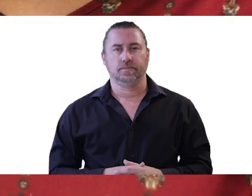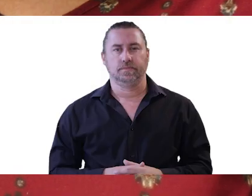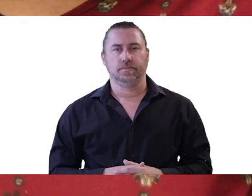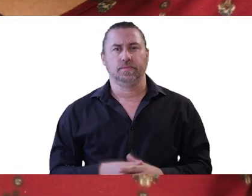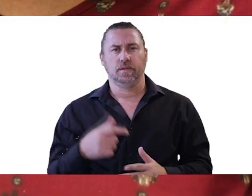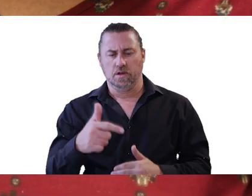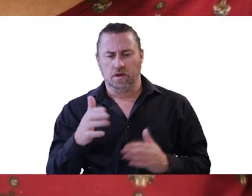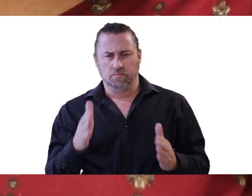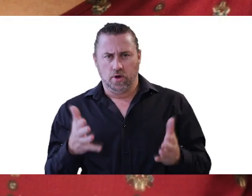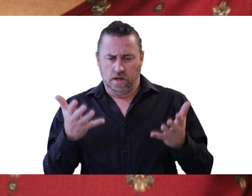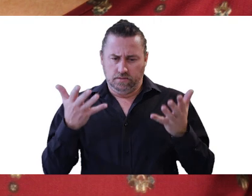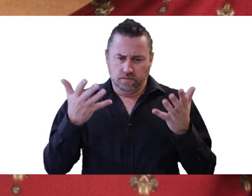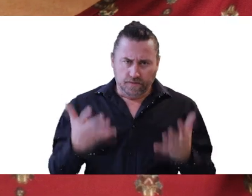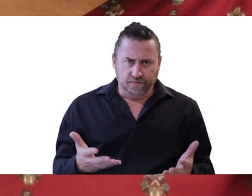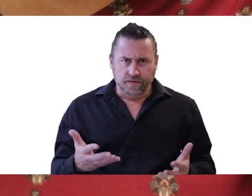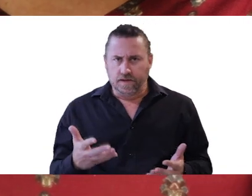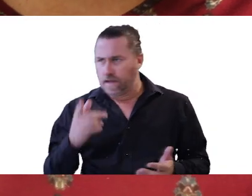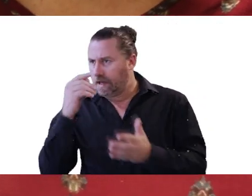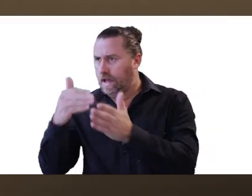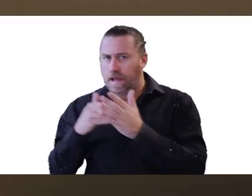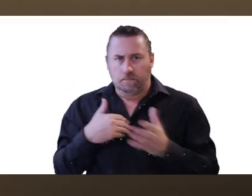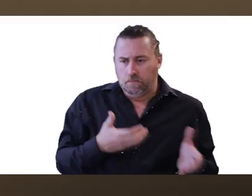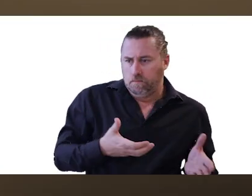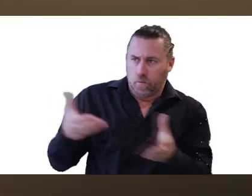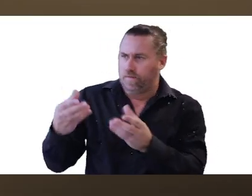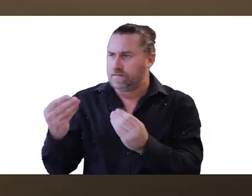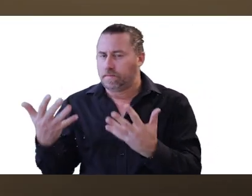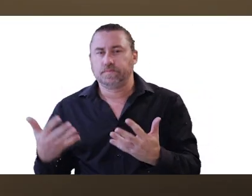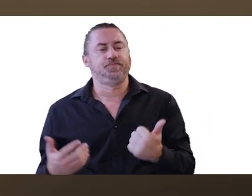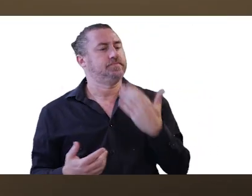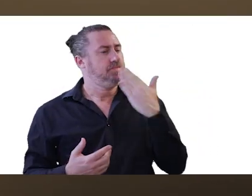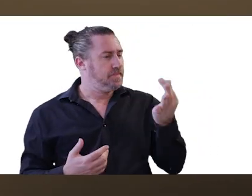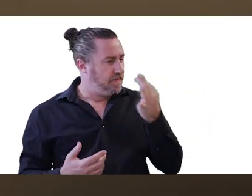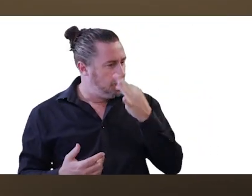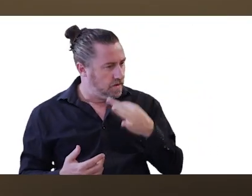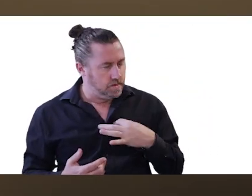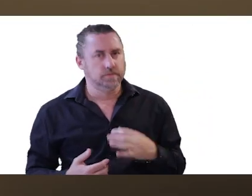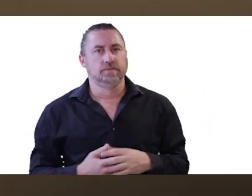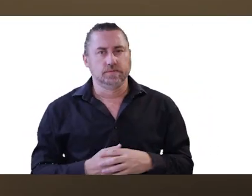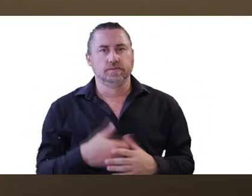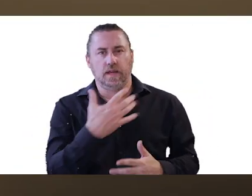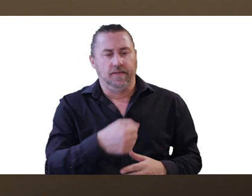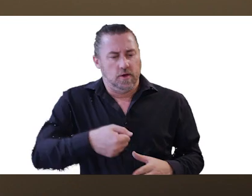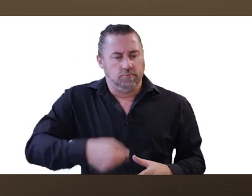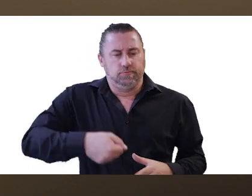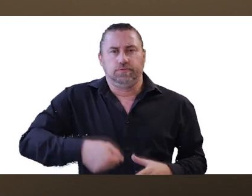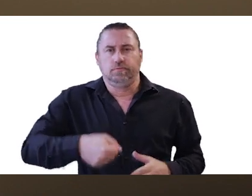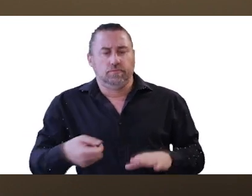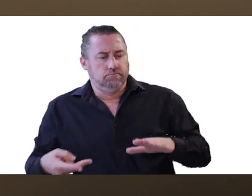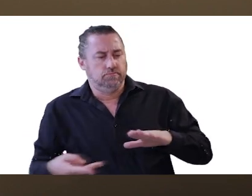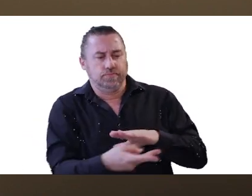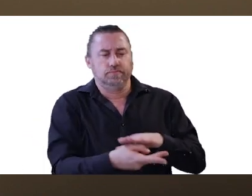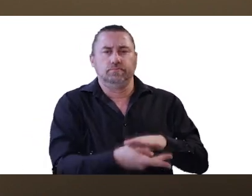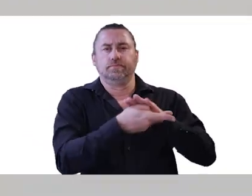This box is really heavy. Have you got something to help me move it? Thank you for asking. A sack truck should do the job.